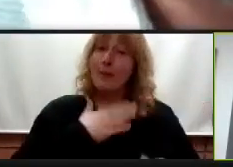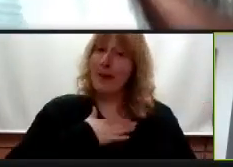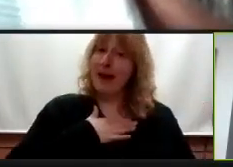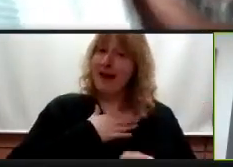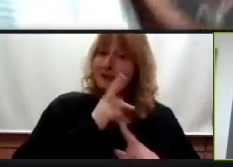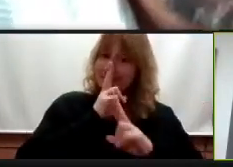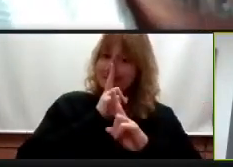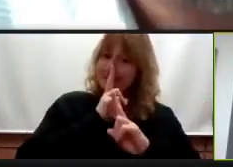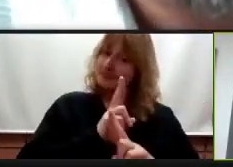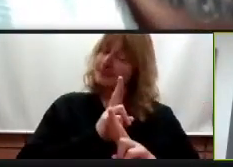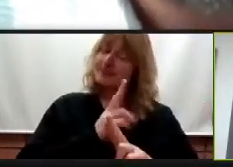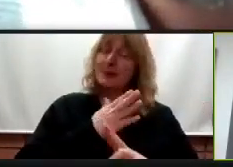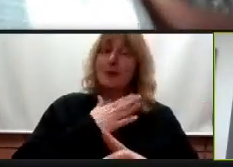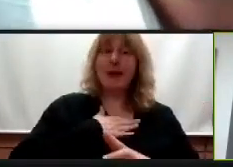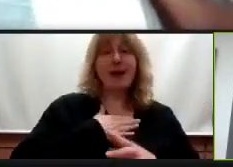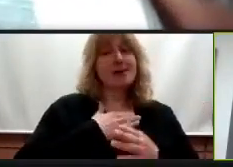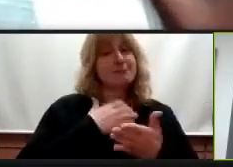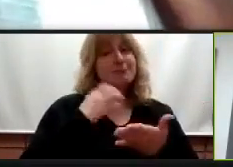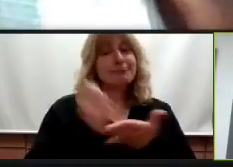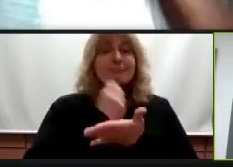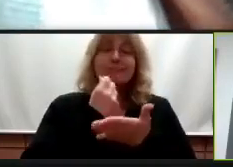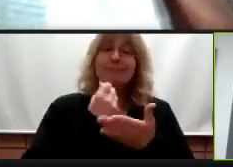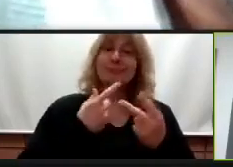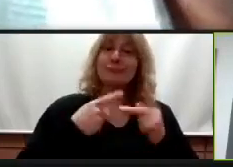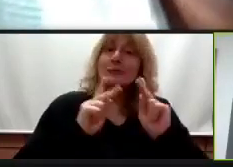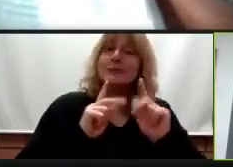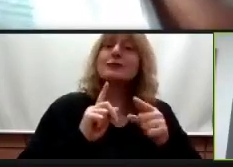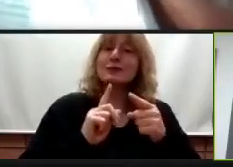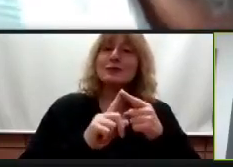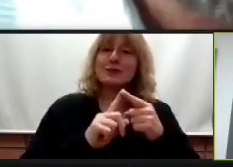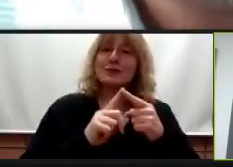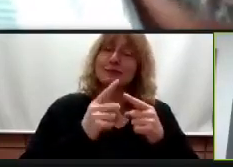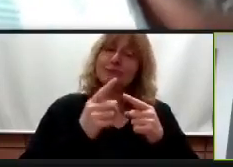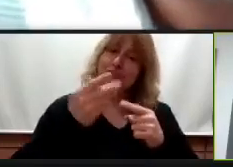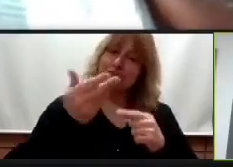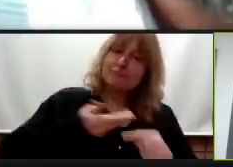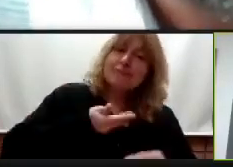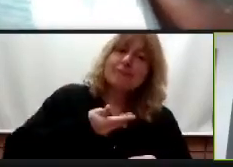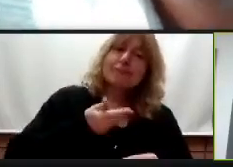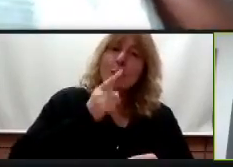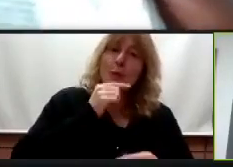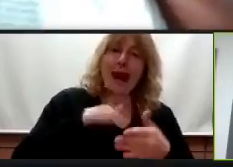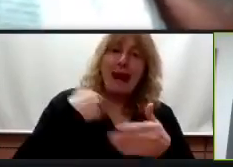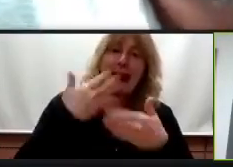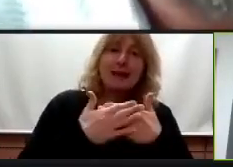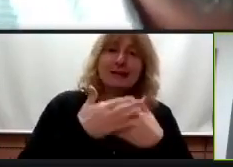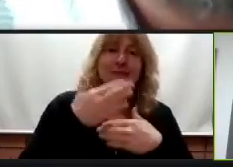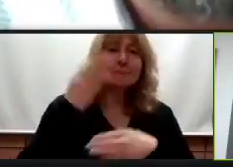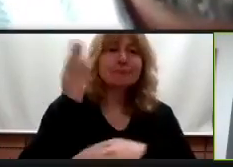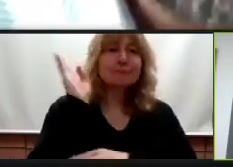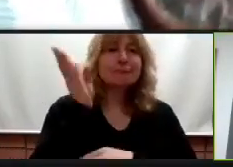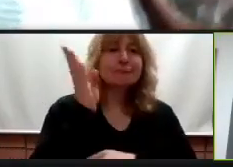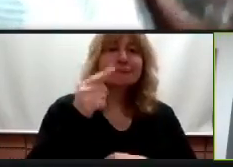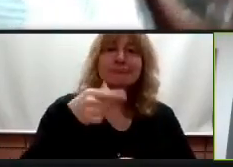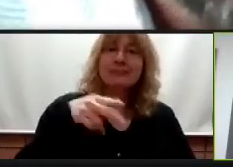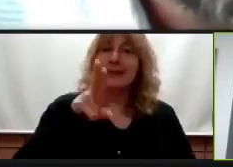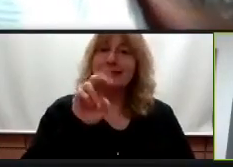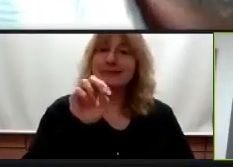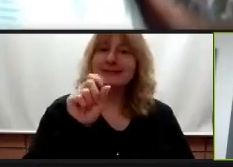my distinct privilege to bring on our next guest. She is somebody that is always down for some good